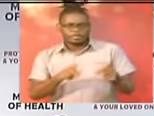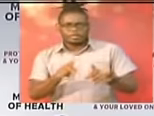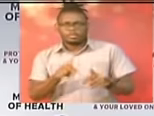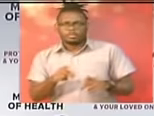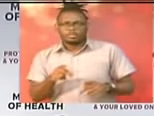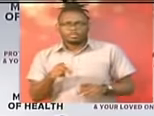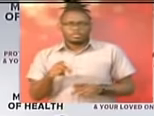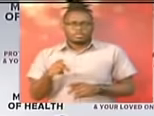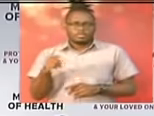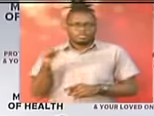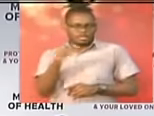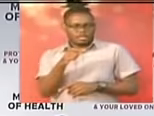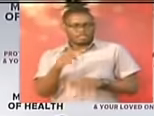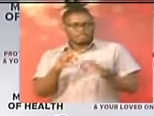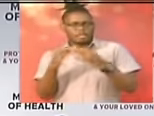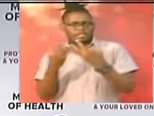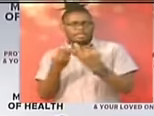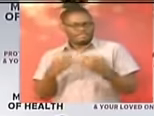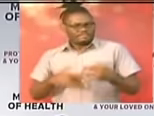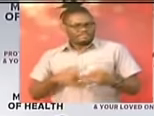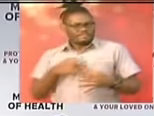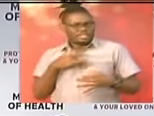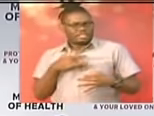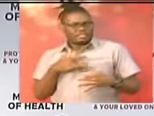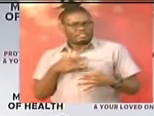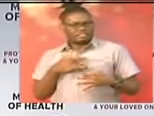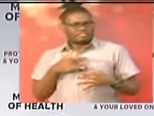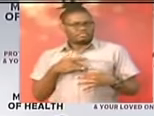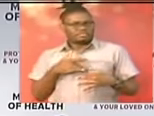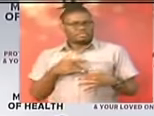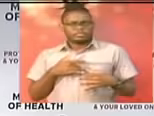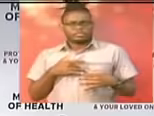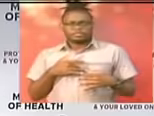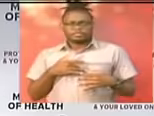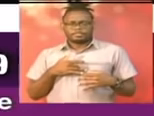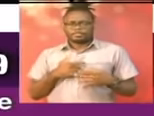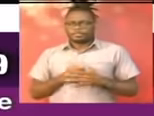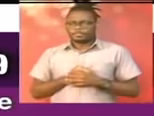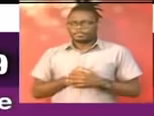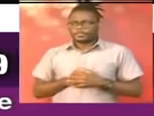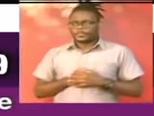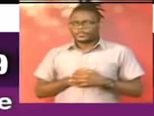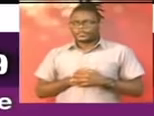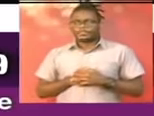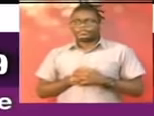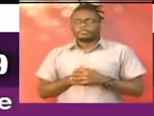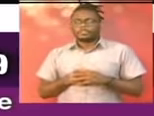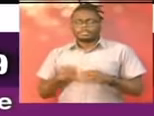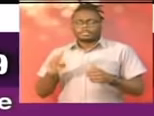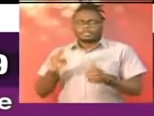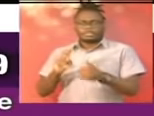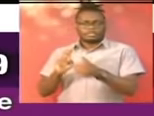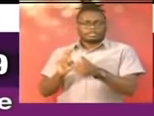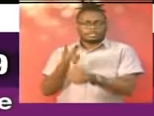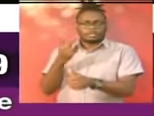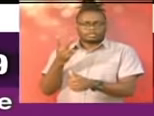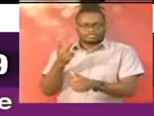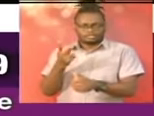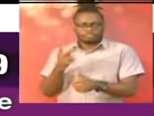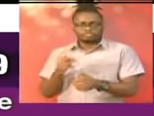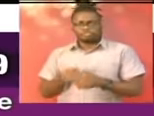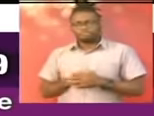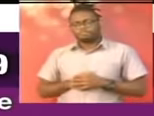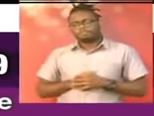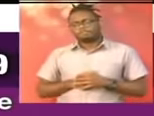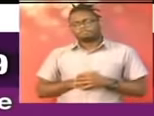at care and elderly home? And secondly, has any consideration been given, or